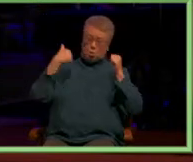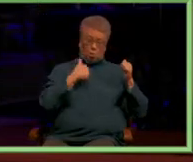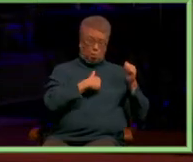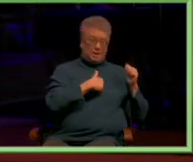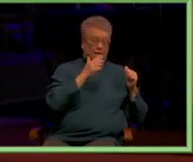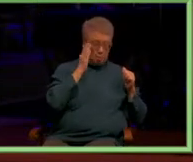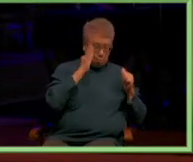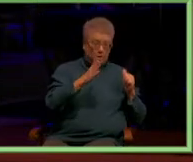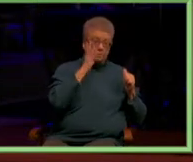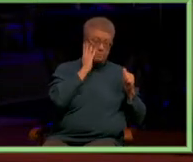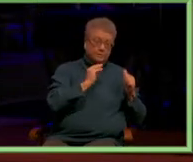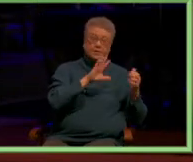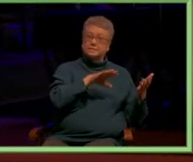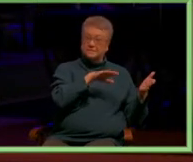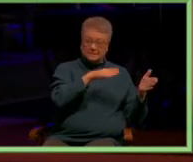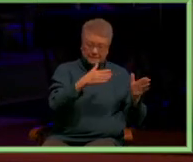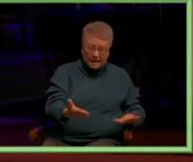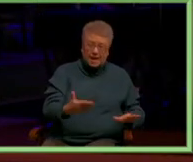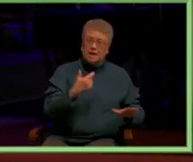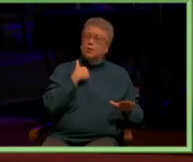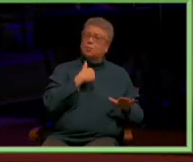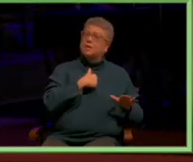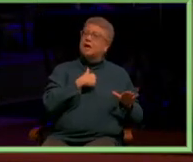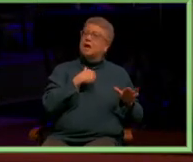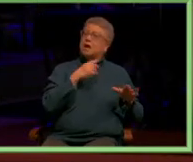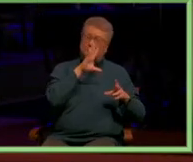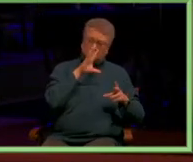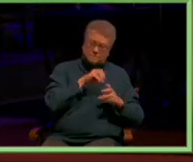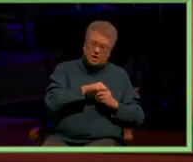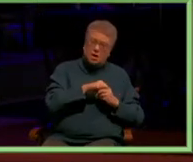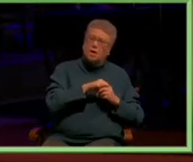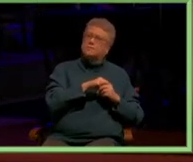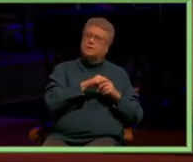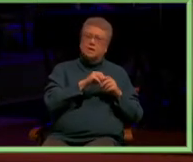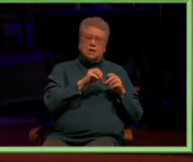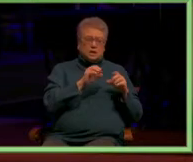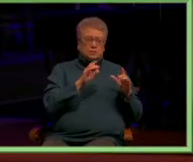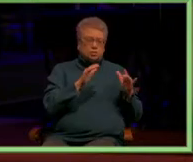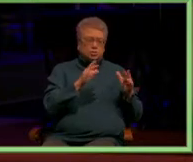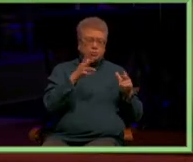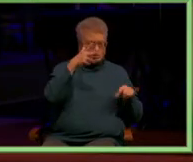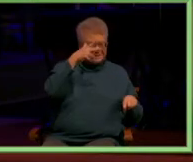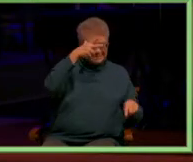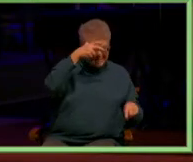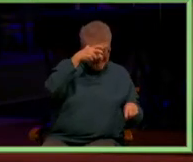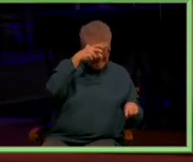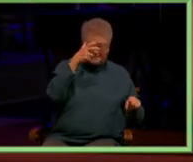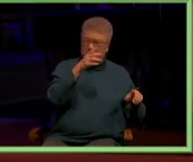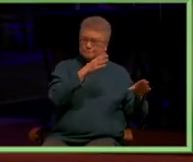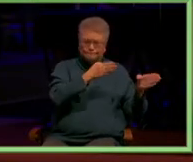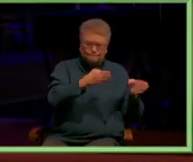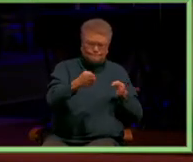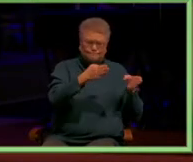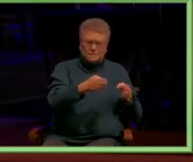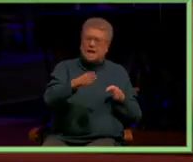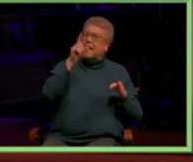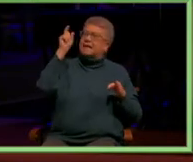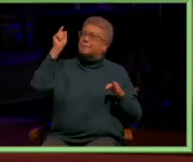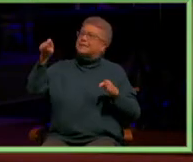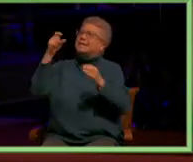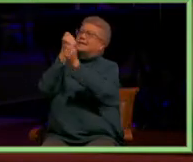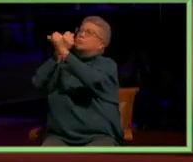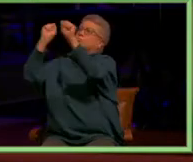slave of sin. We are bound to our God of this earth, little g, Satan, and we are in need of rescuing, and